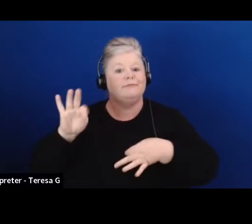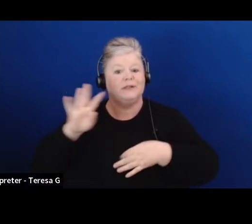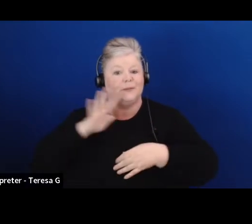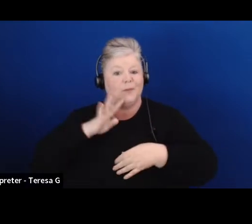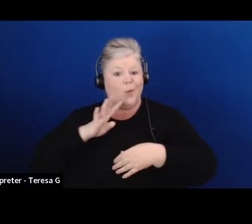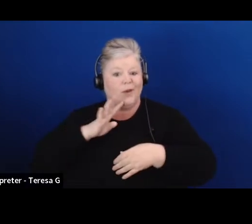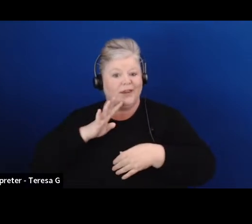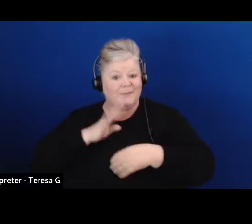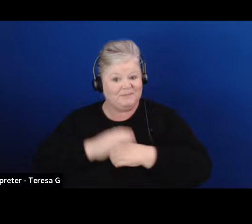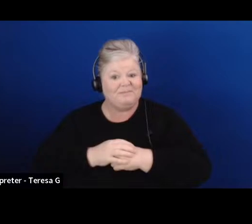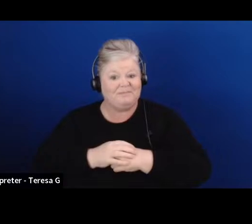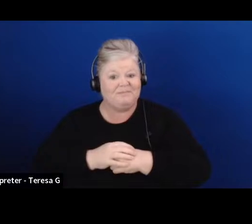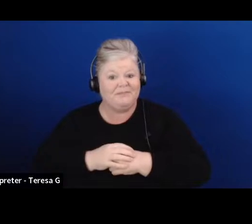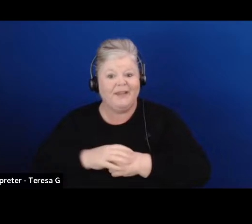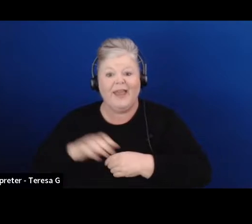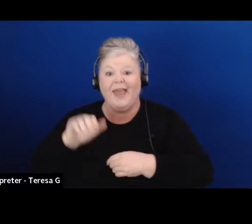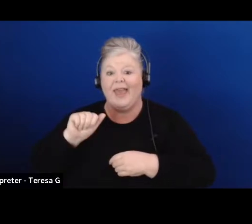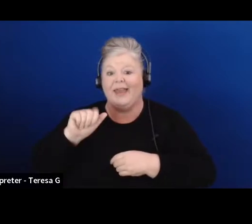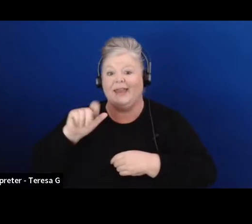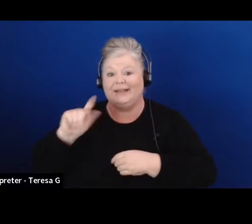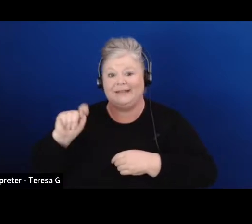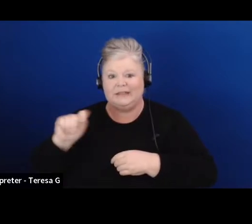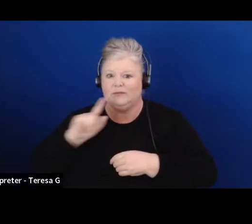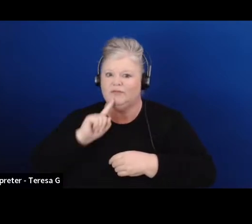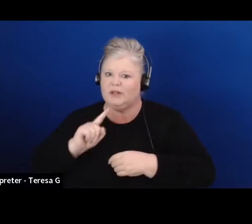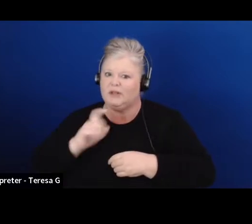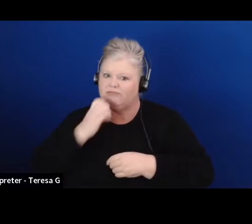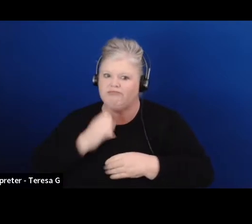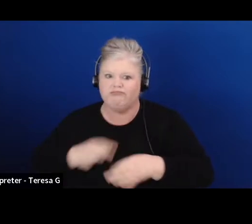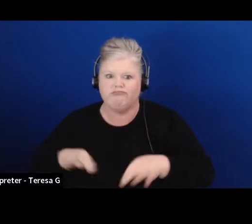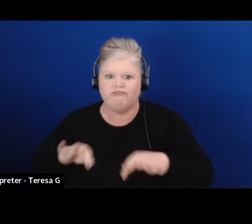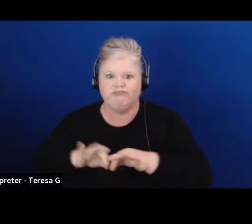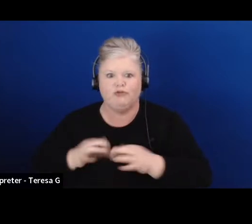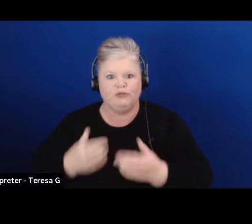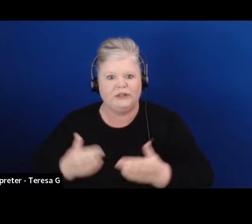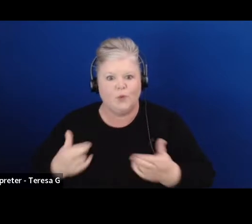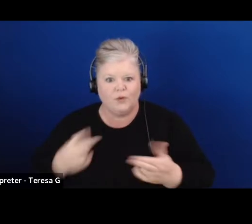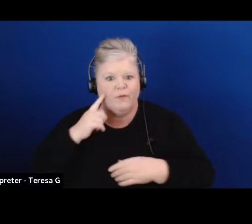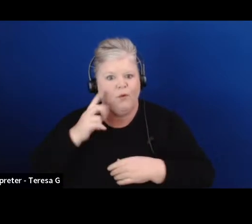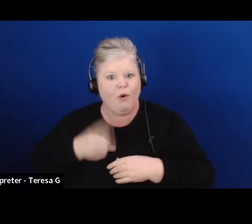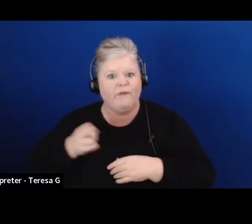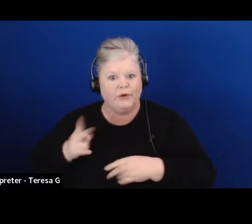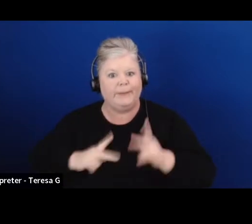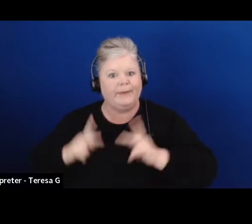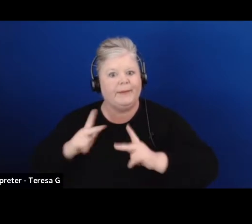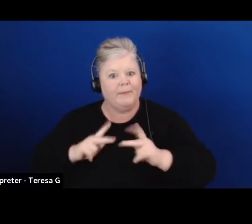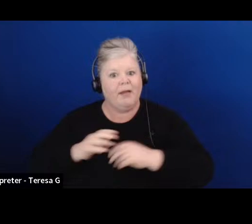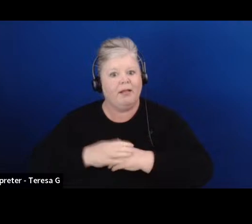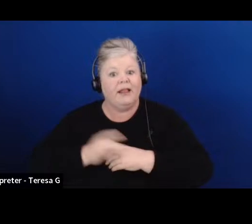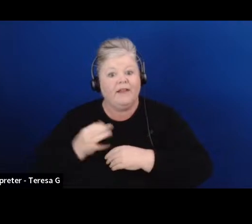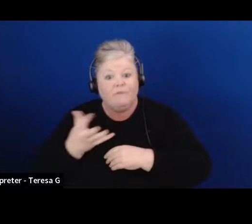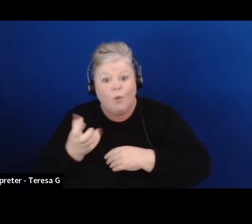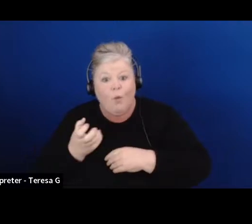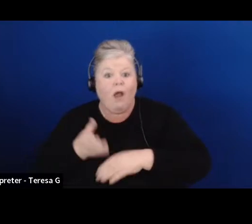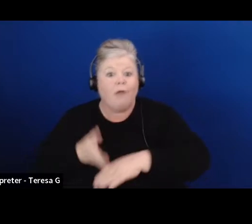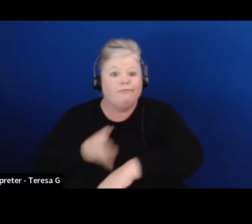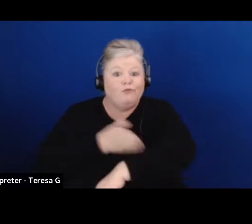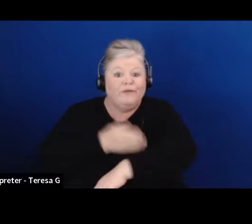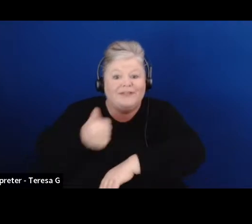ATT is a valuable resource for hard of hearing people who want to become better and more self-confident